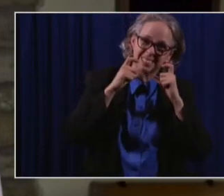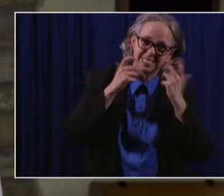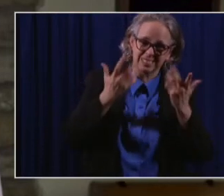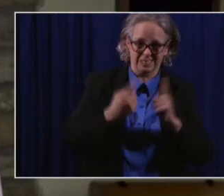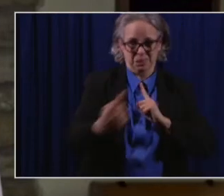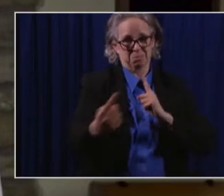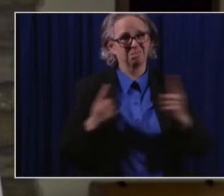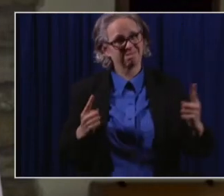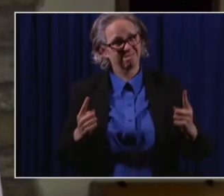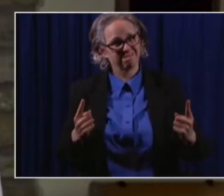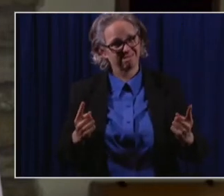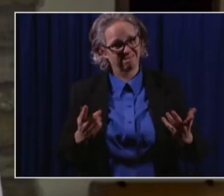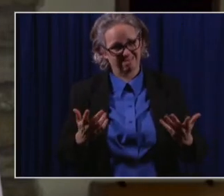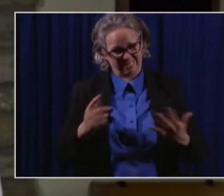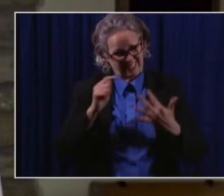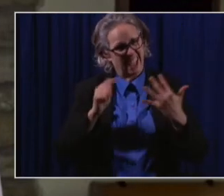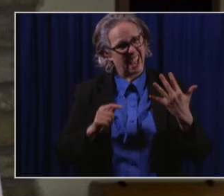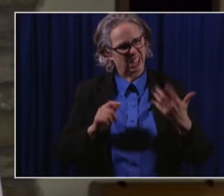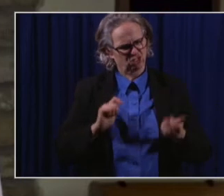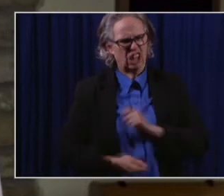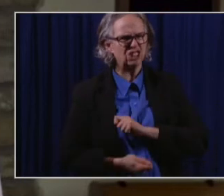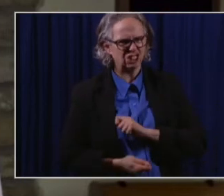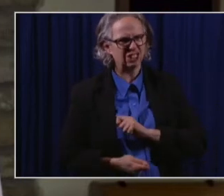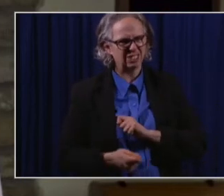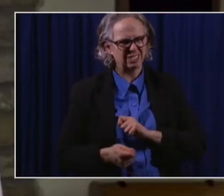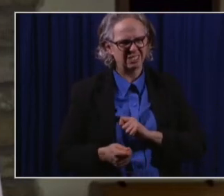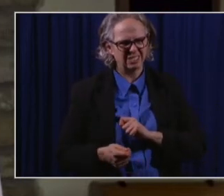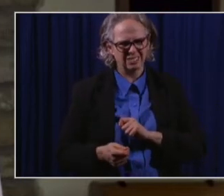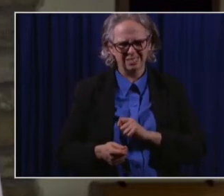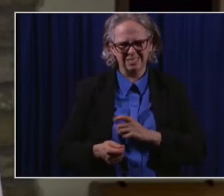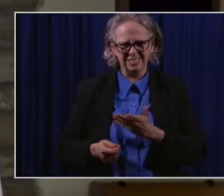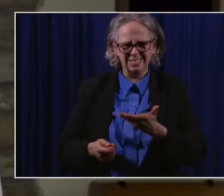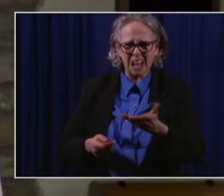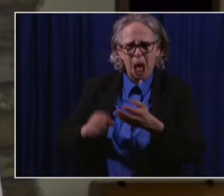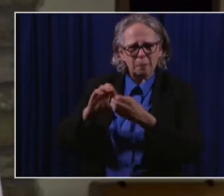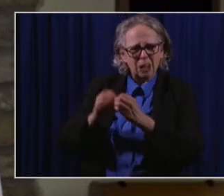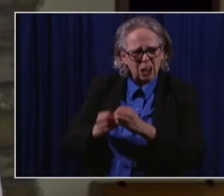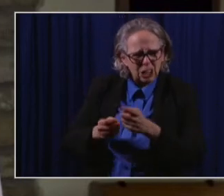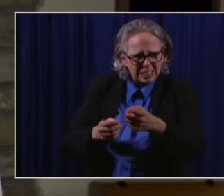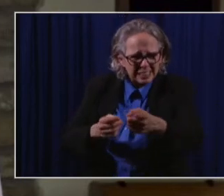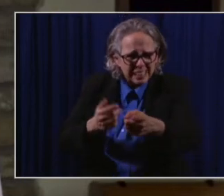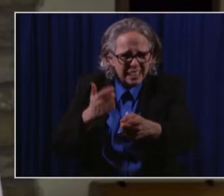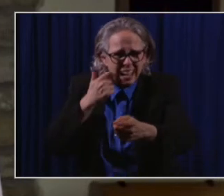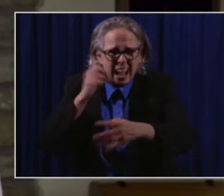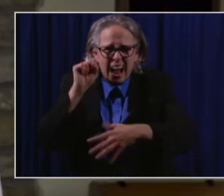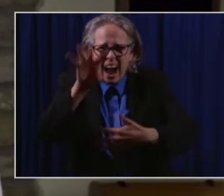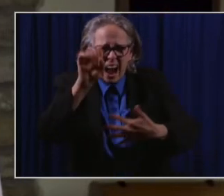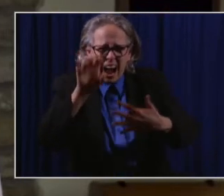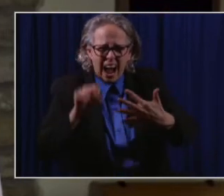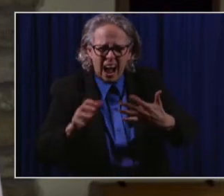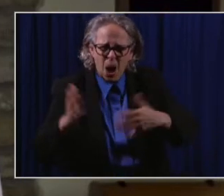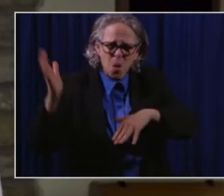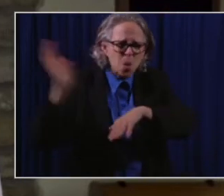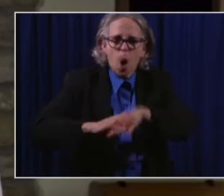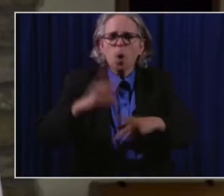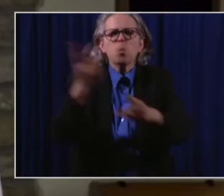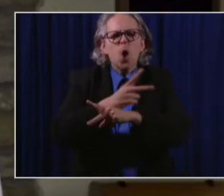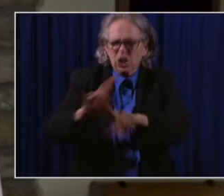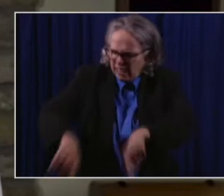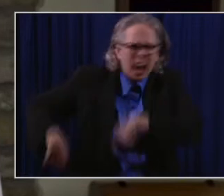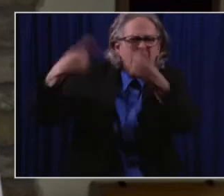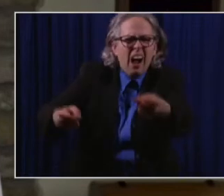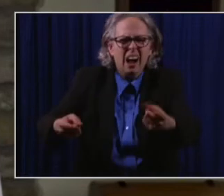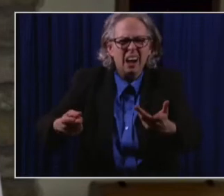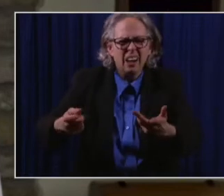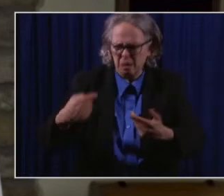look at these numbers, this is the worst situation Ohio has been in.